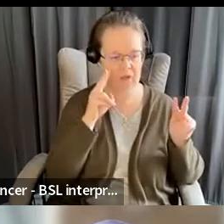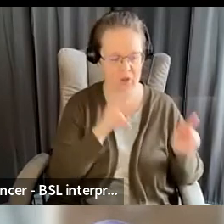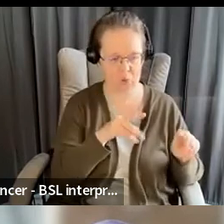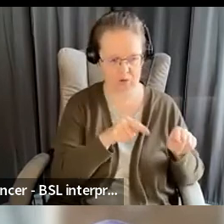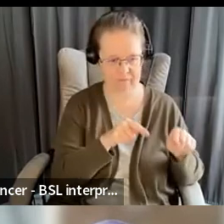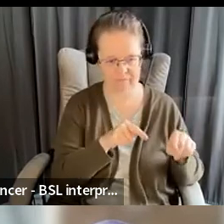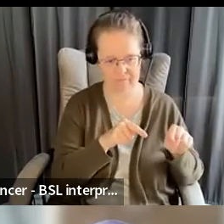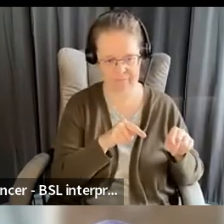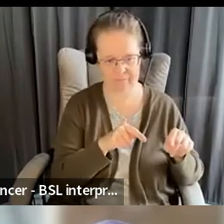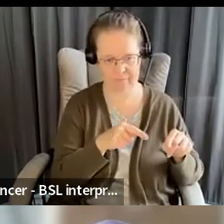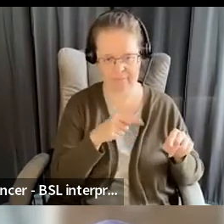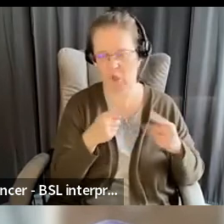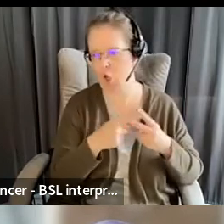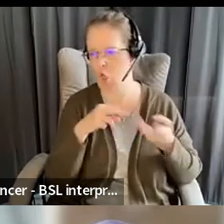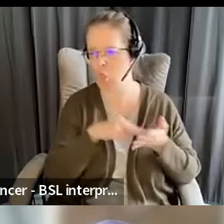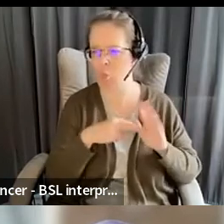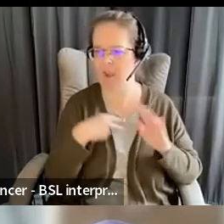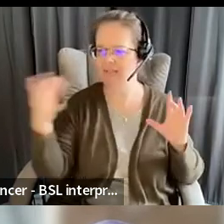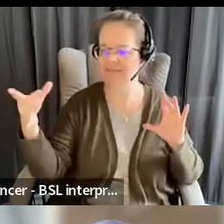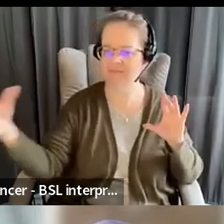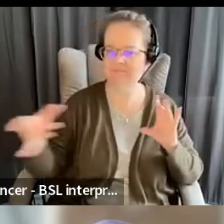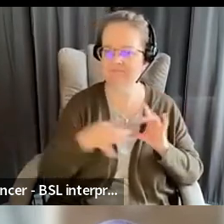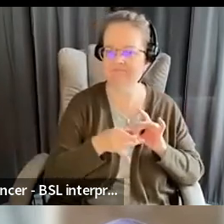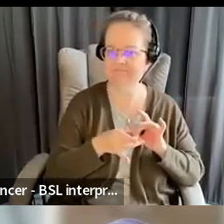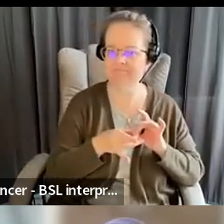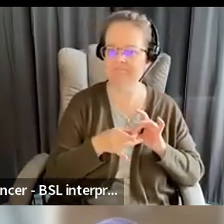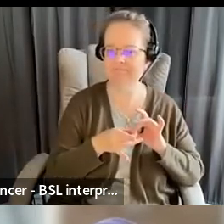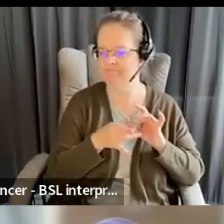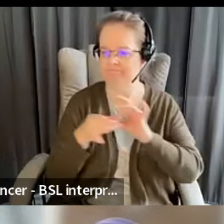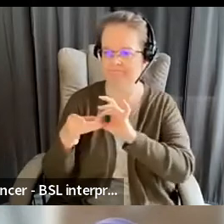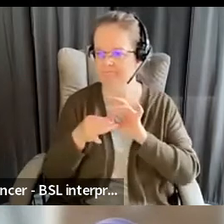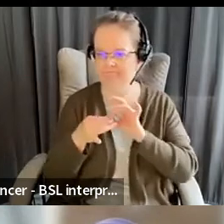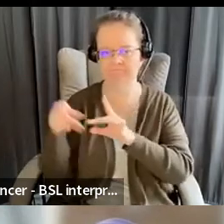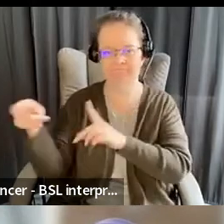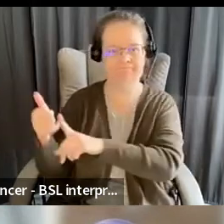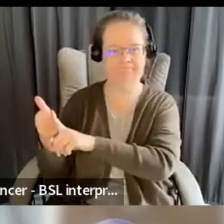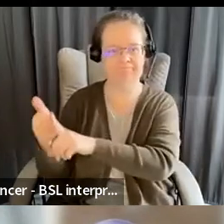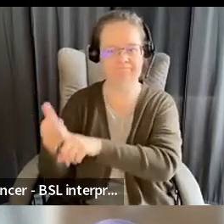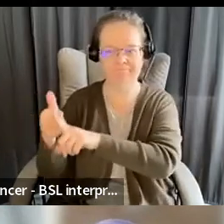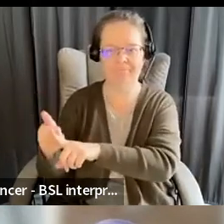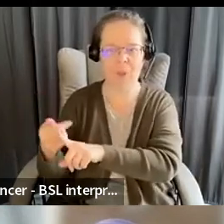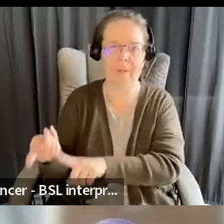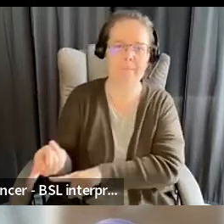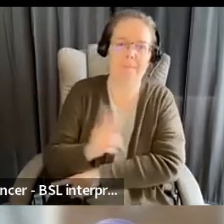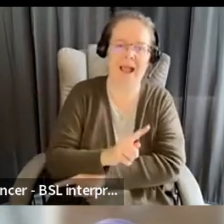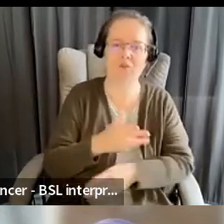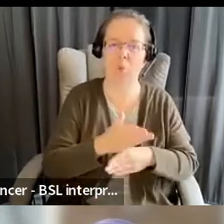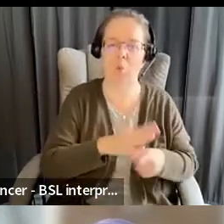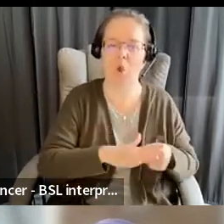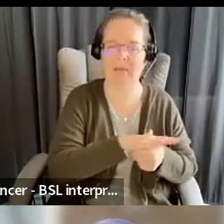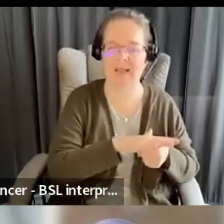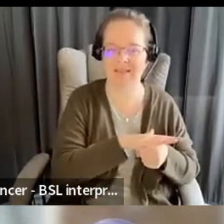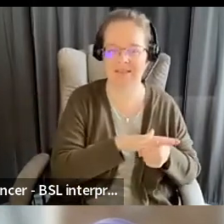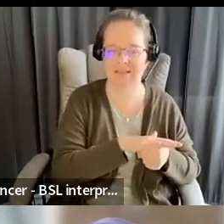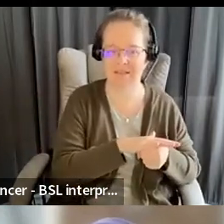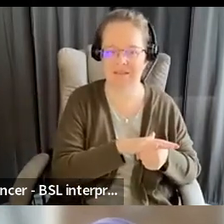to other organizations that are helping people back into the workplace through, you know, who are